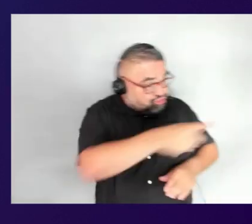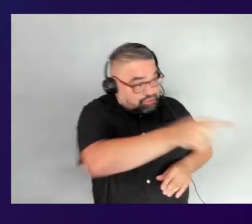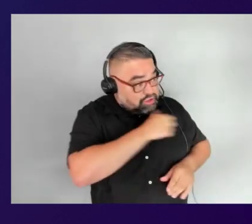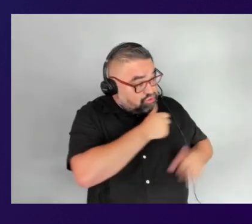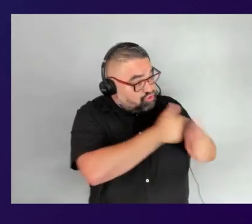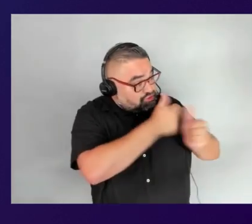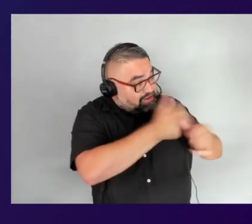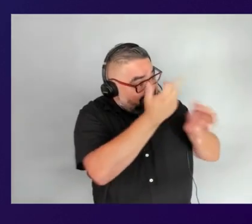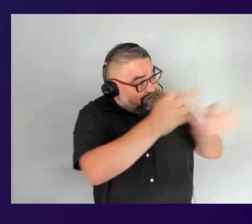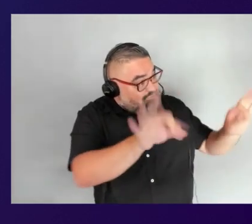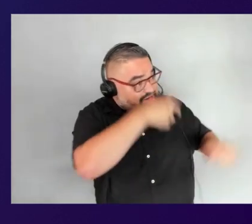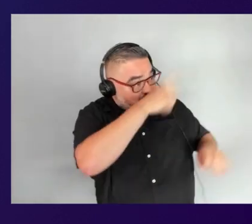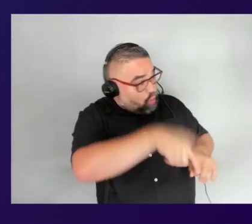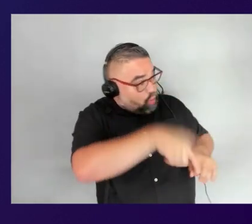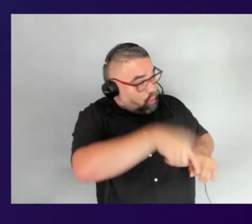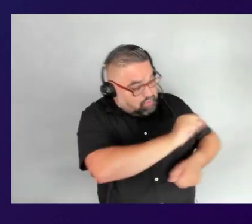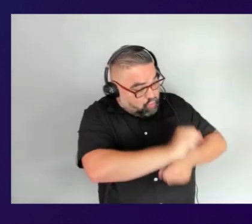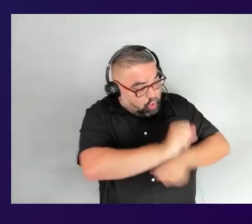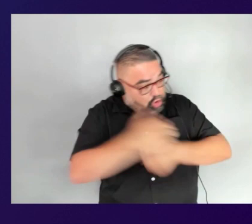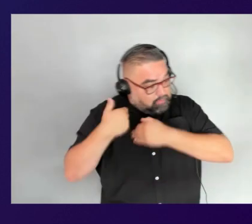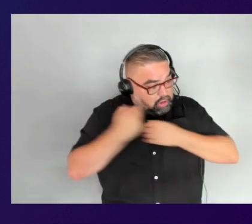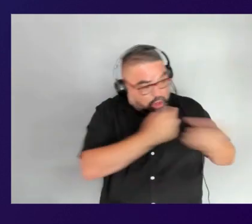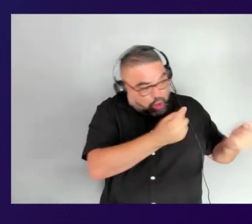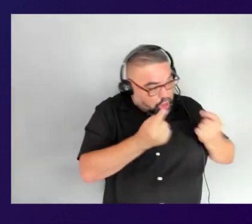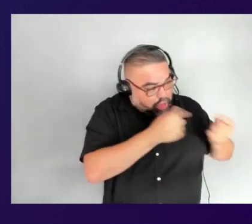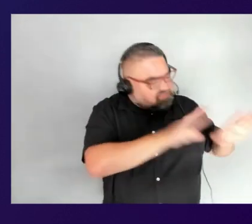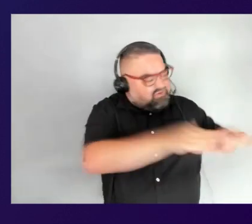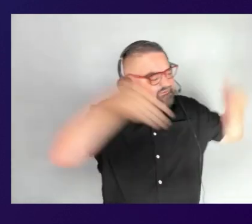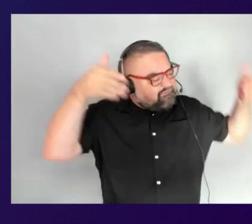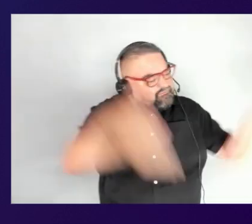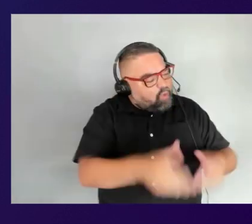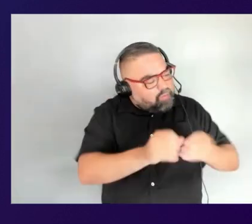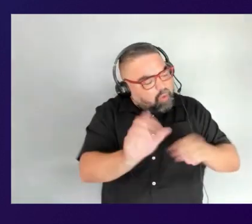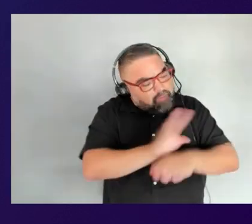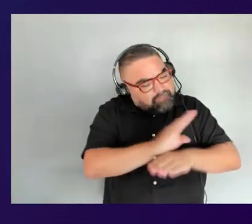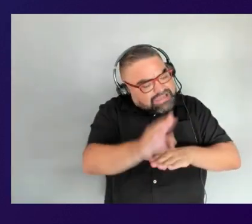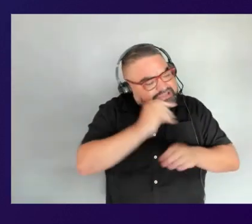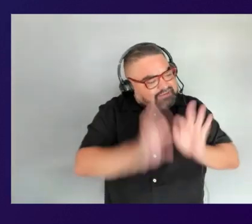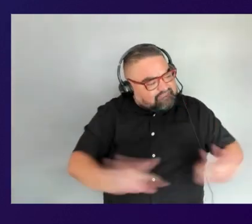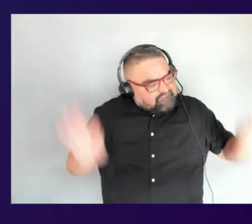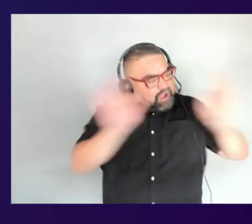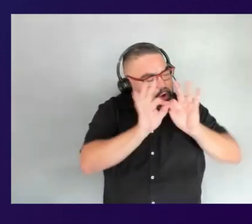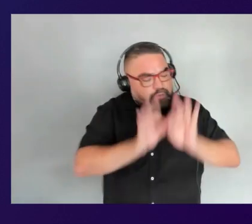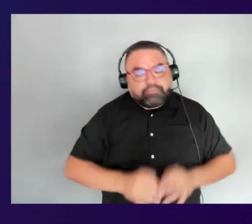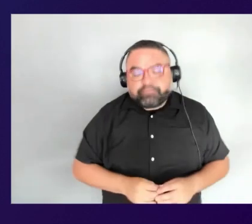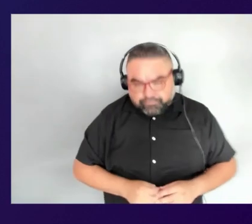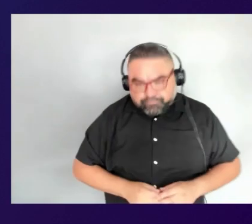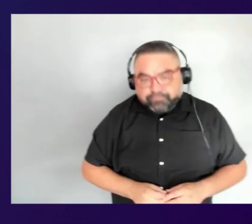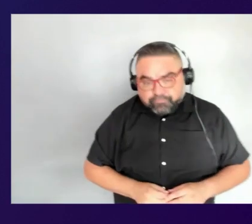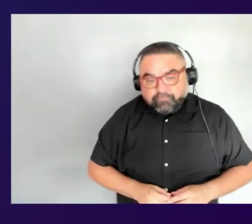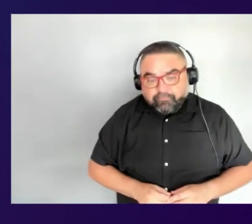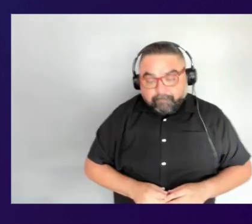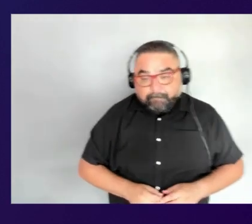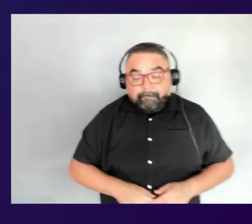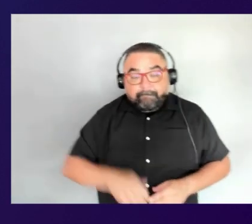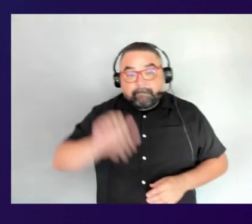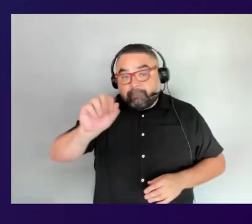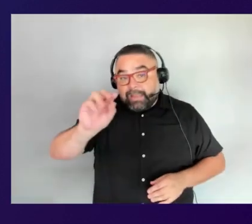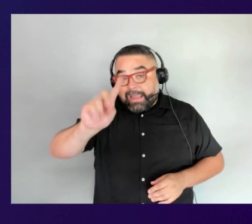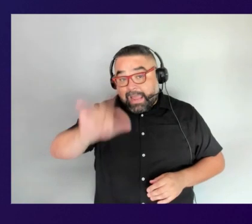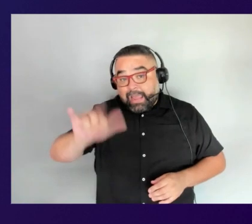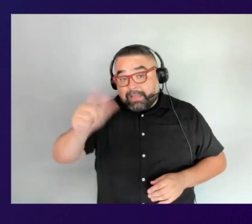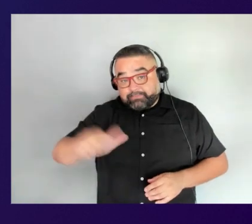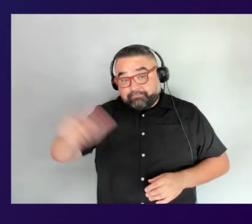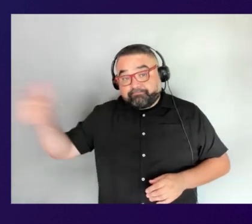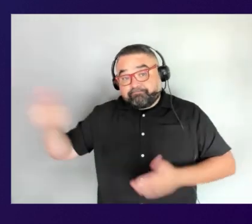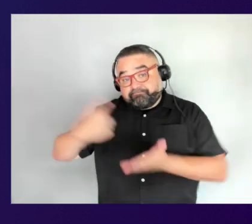more administrative tasks of a file system to focus on driving more business value. And with that, I'm going to turn it to Andy to talk about our next 2 file